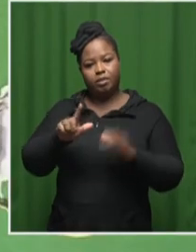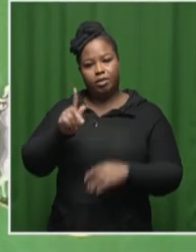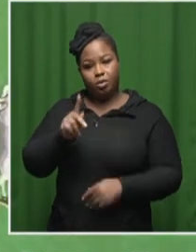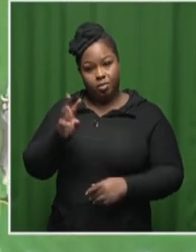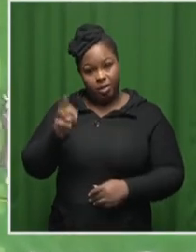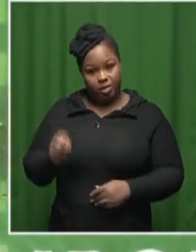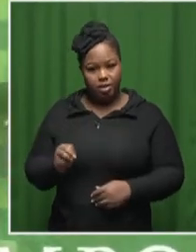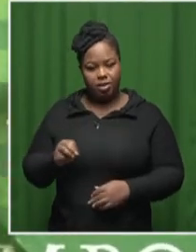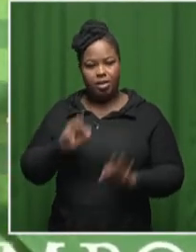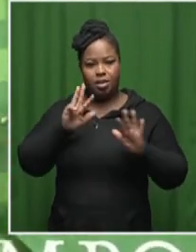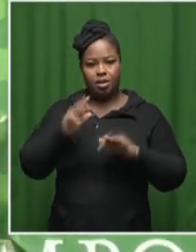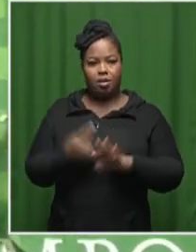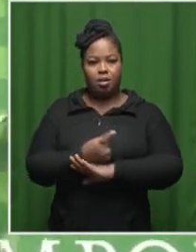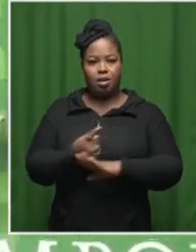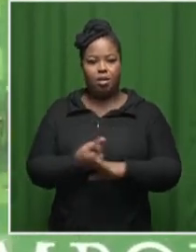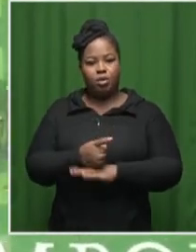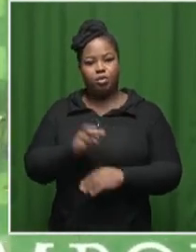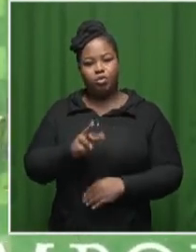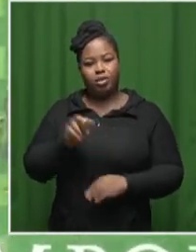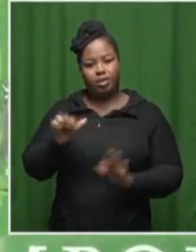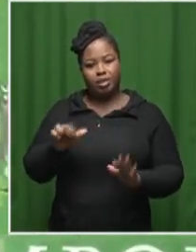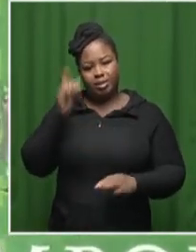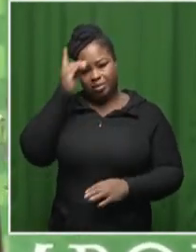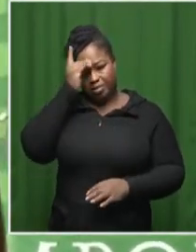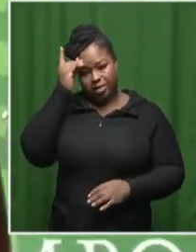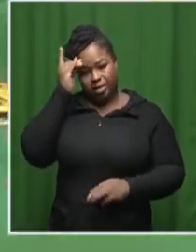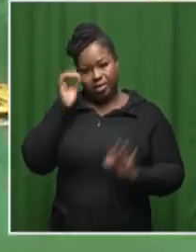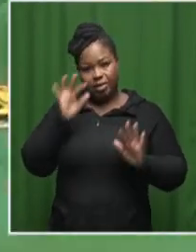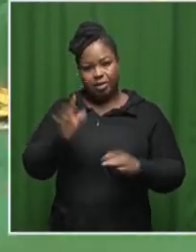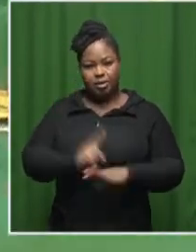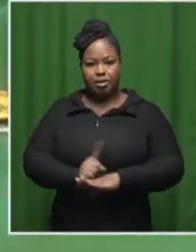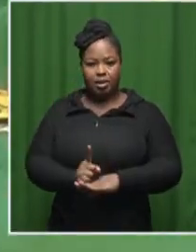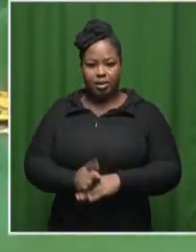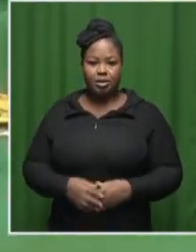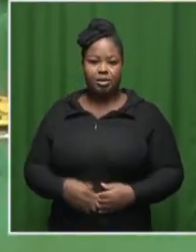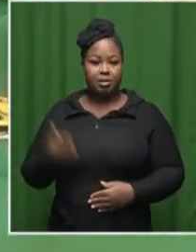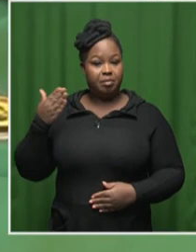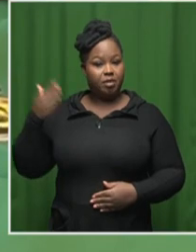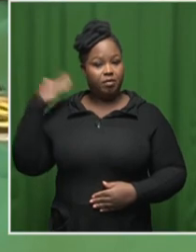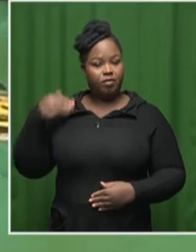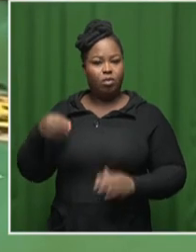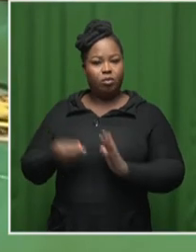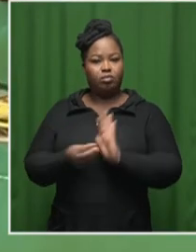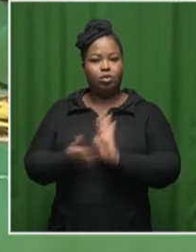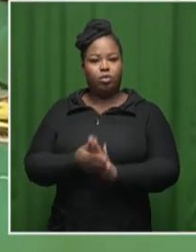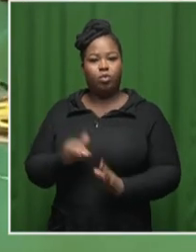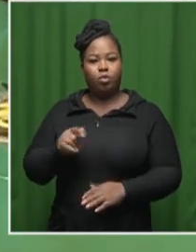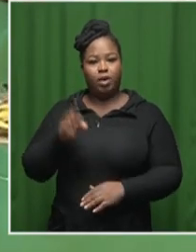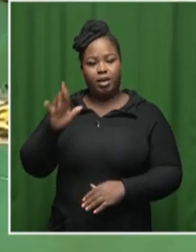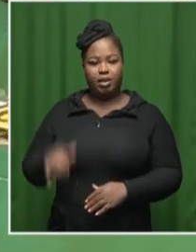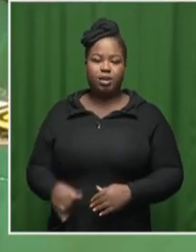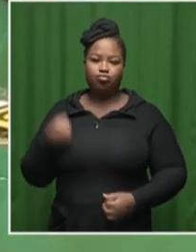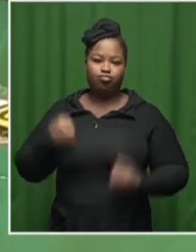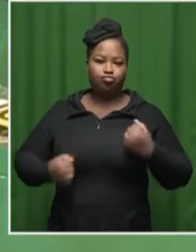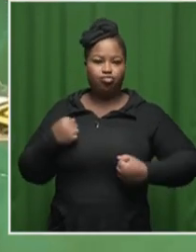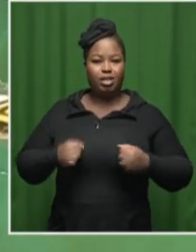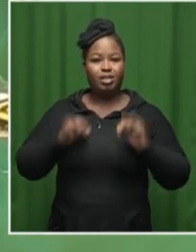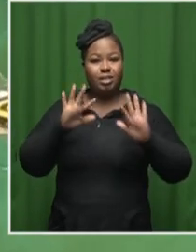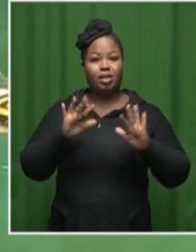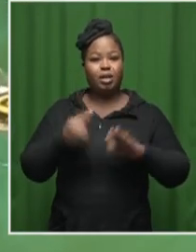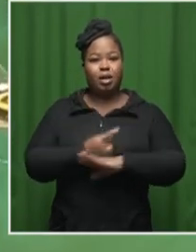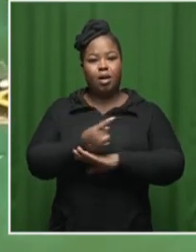race in 9 hours, 26 minutes, and 10 seconds. The previous record holder, Wally Hayward, ran it in 10